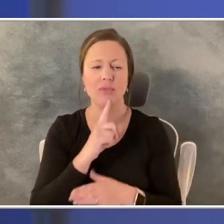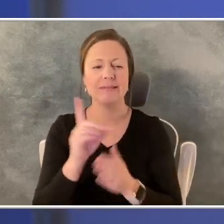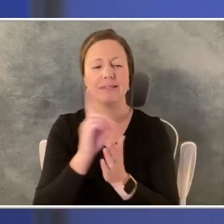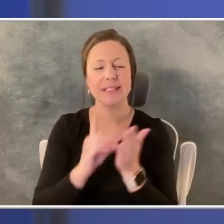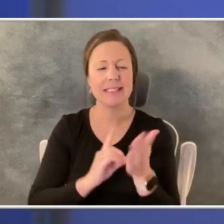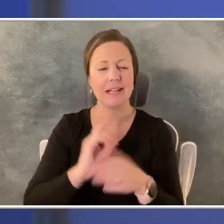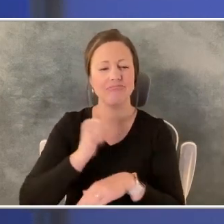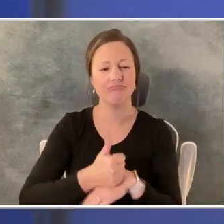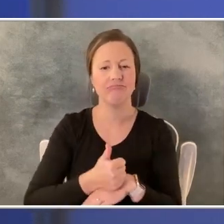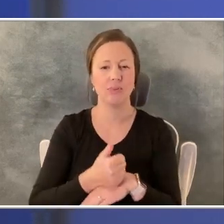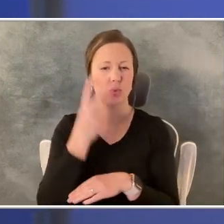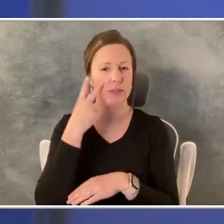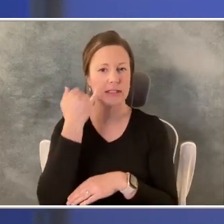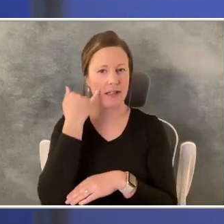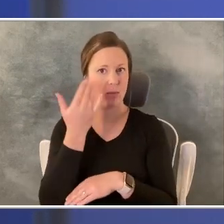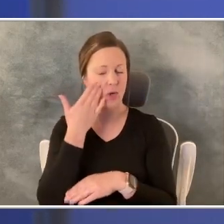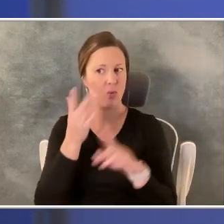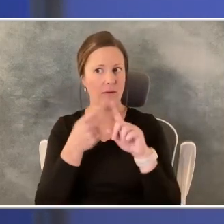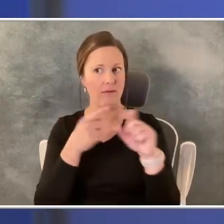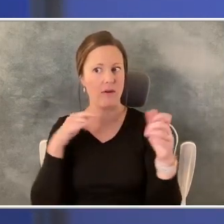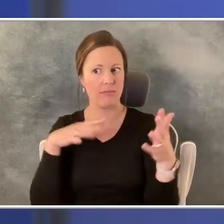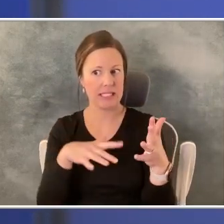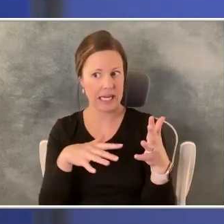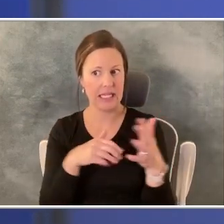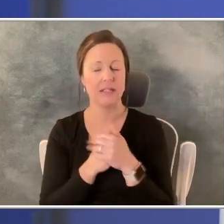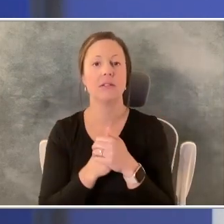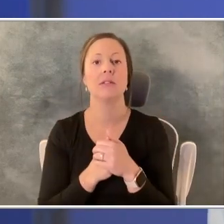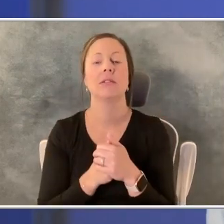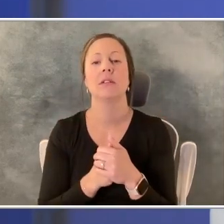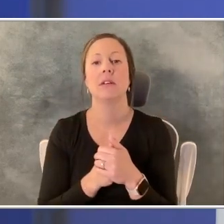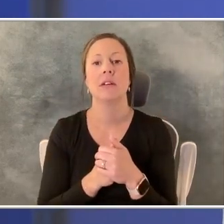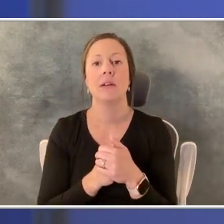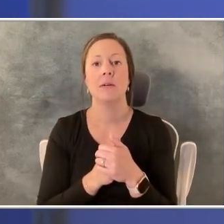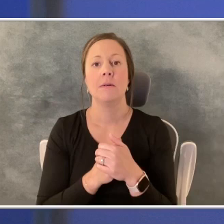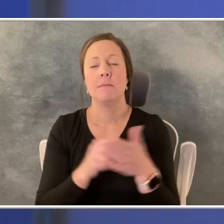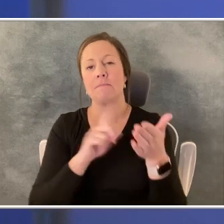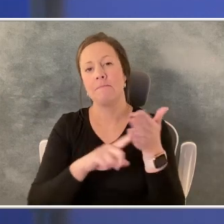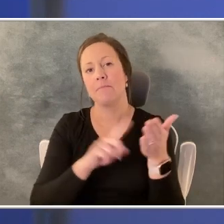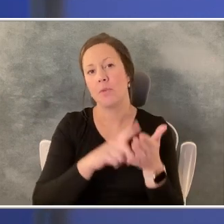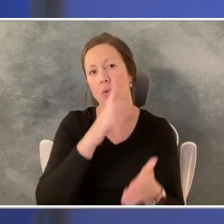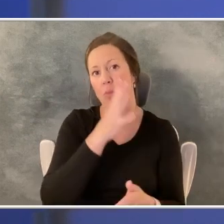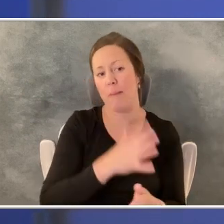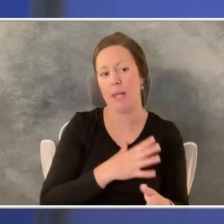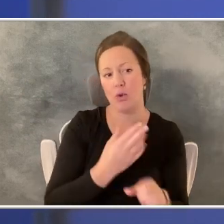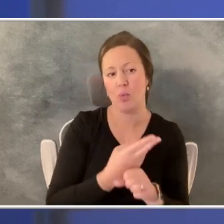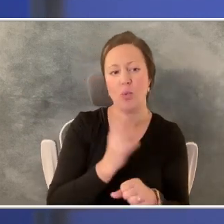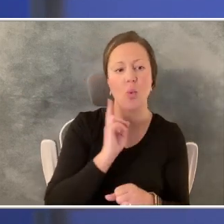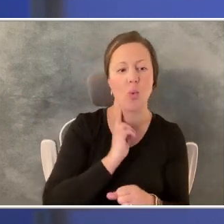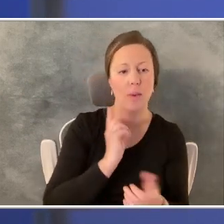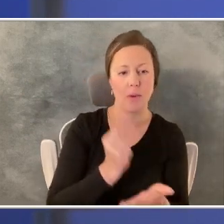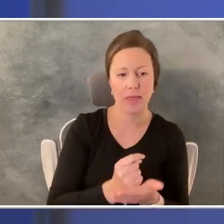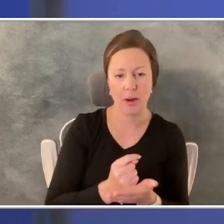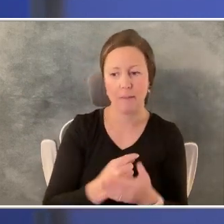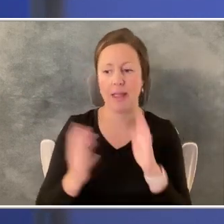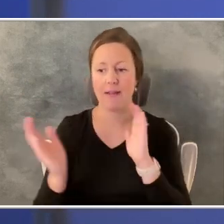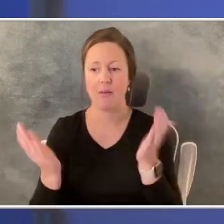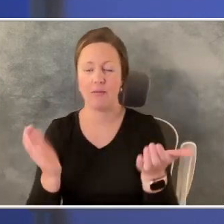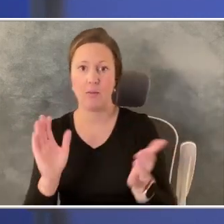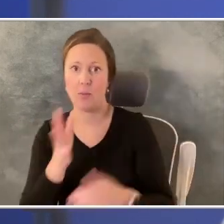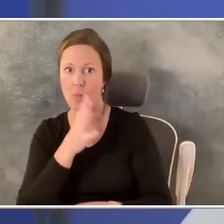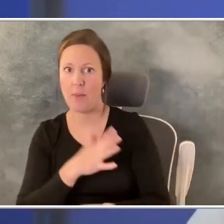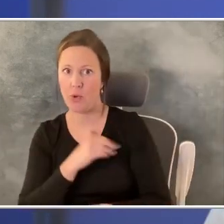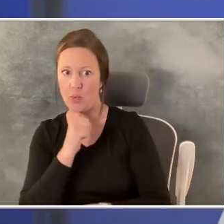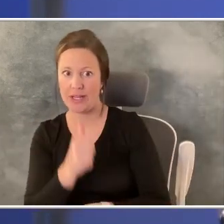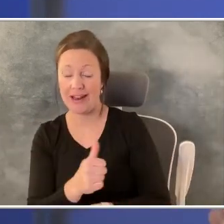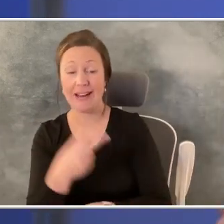from observational studies, just looking at women who took hormone therapy versus women who didn't, we were seeing better cardiovascular disease outcomes and better